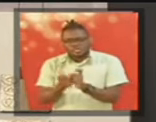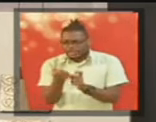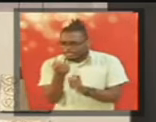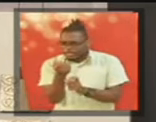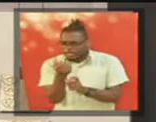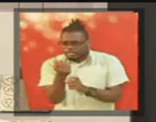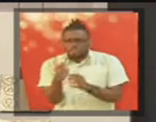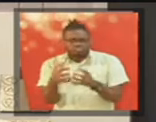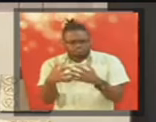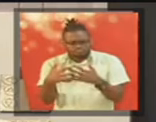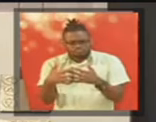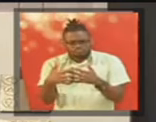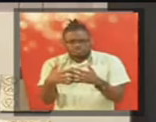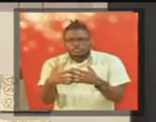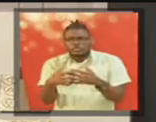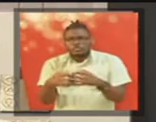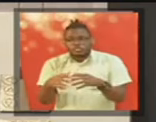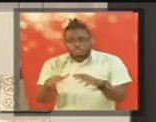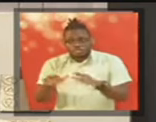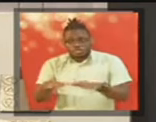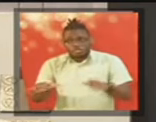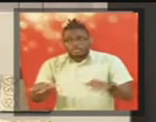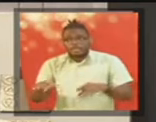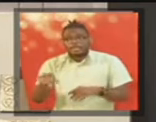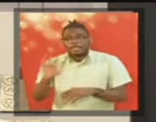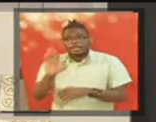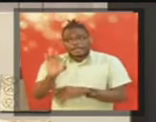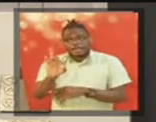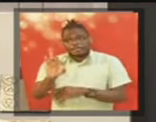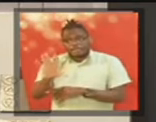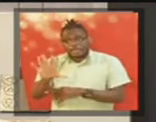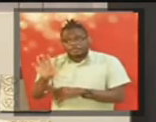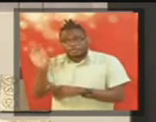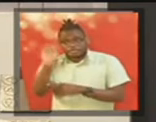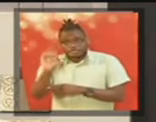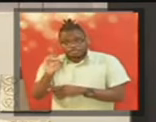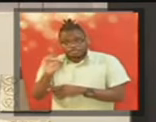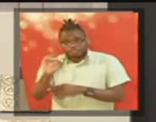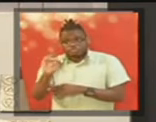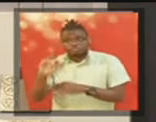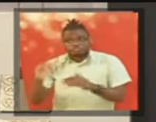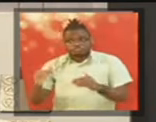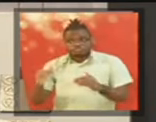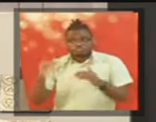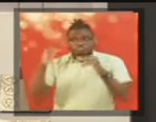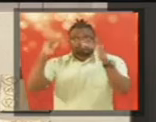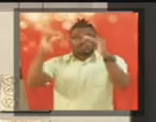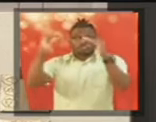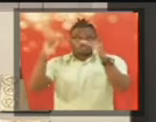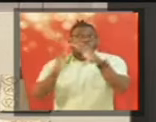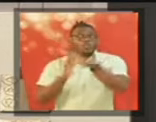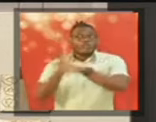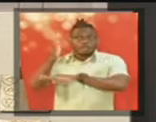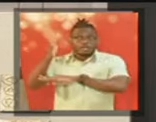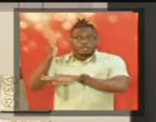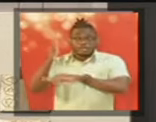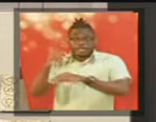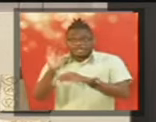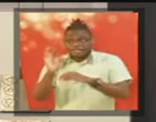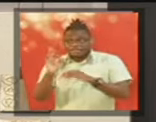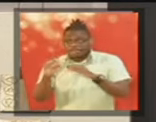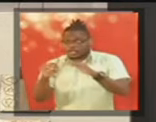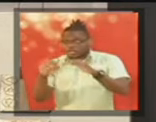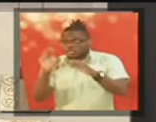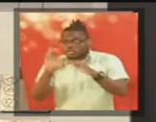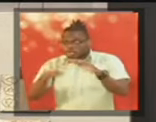generally with children, we accept 95% and above. Anytime you have a child and you notice it's lower than that, you can still please